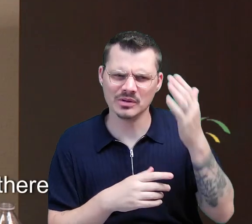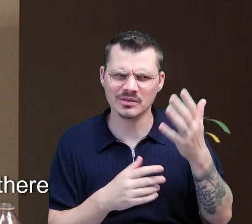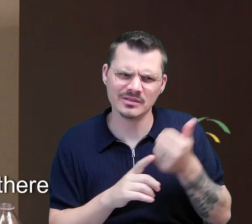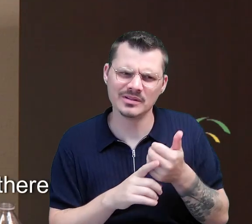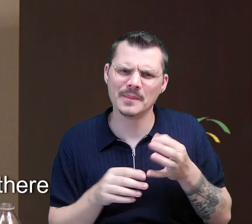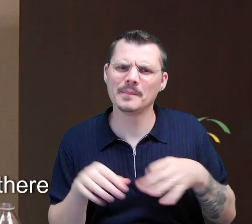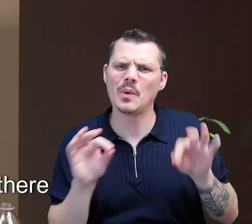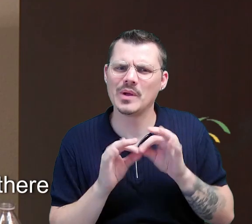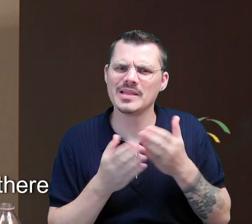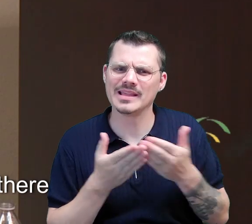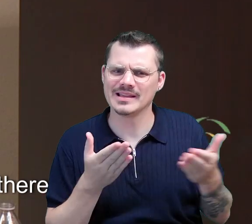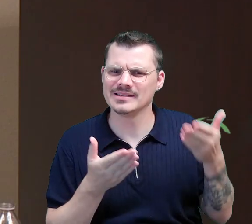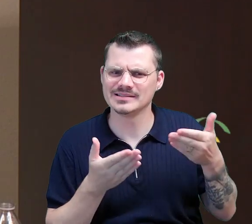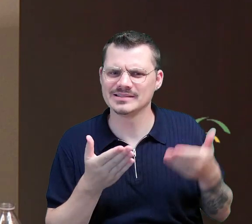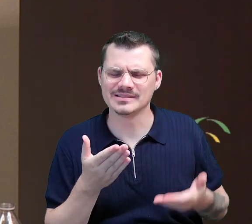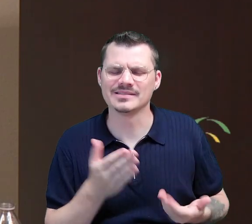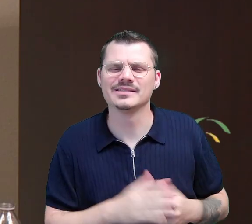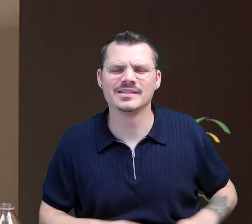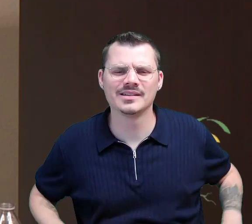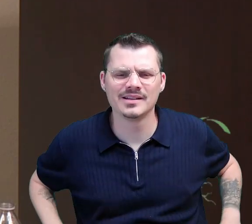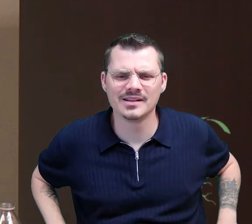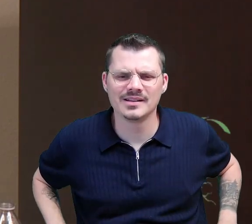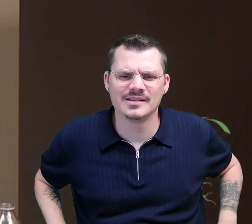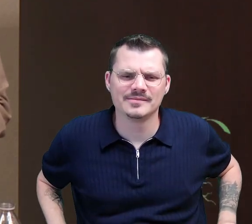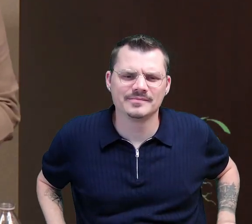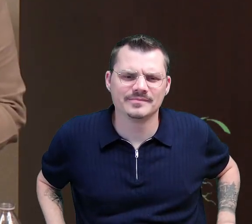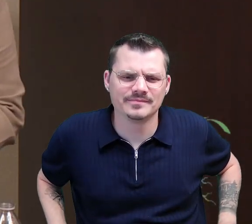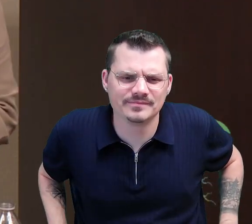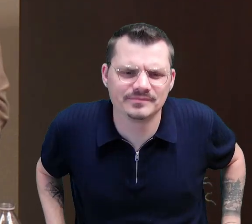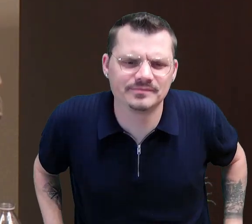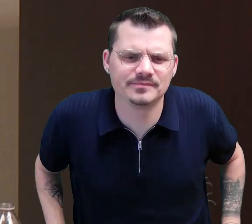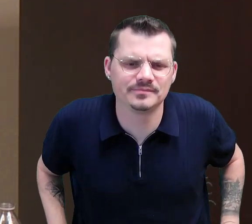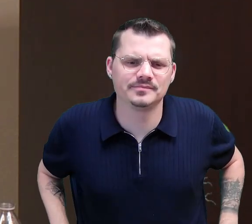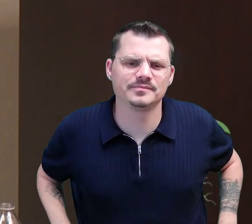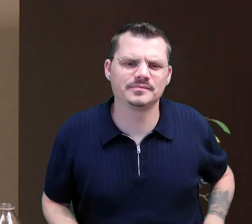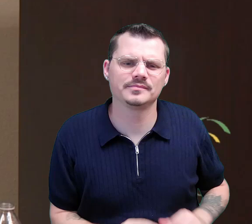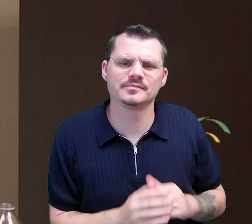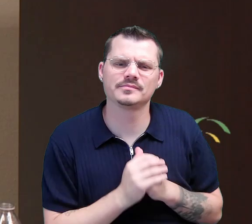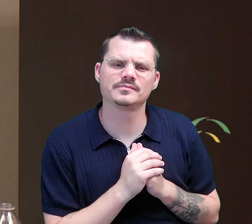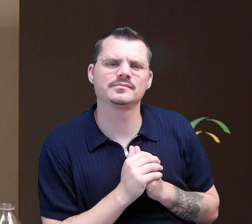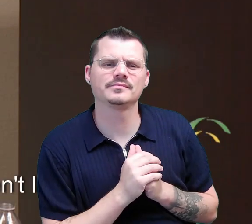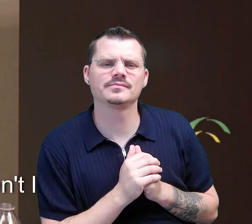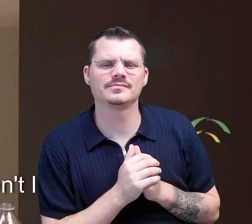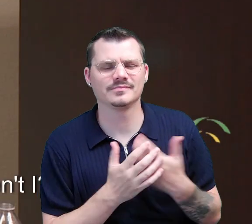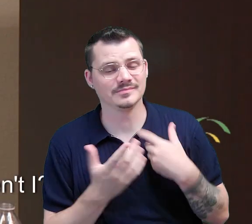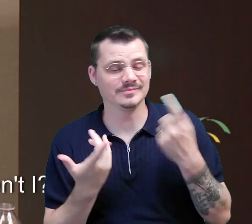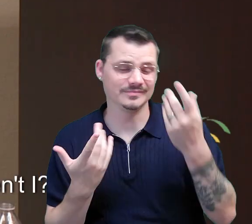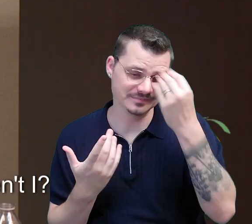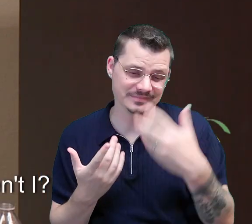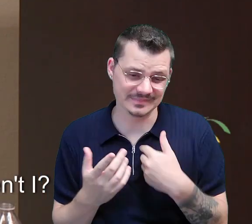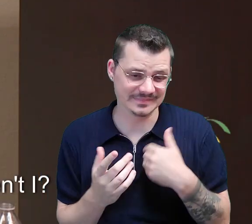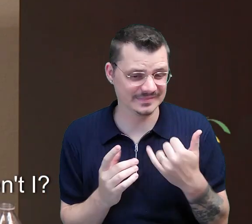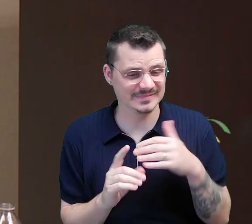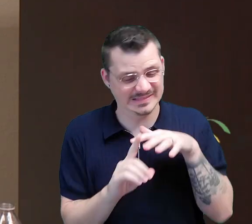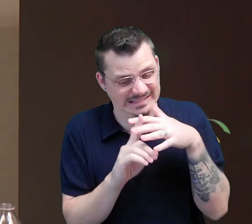kind of important doodads there you got going on. And I'm really kind of jumping all over